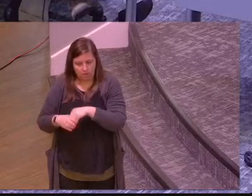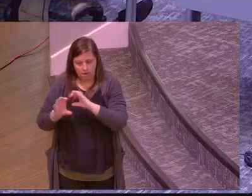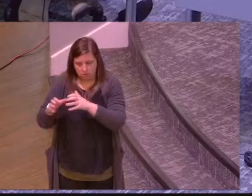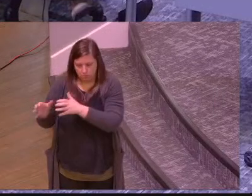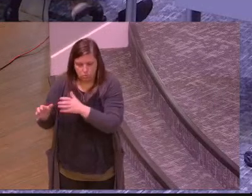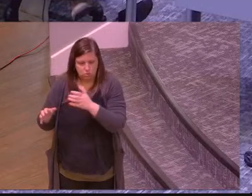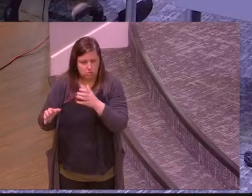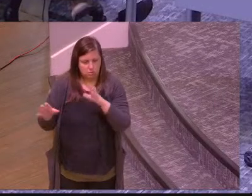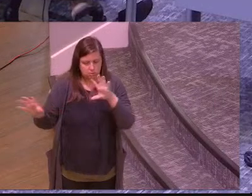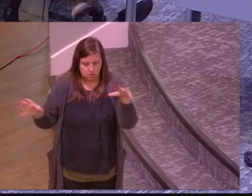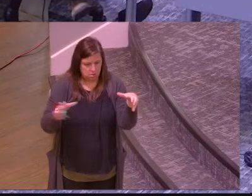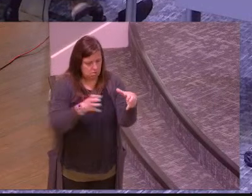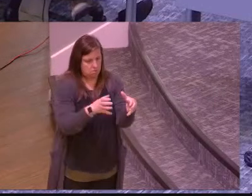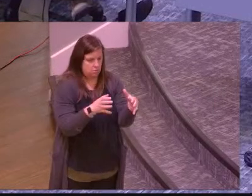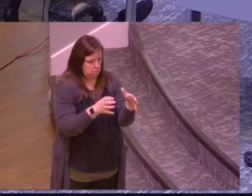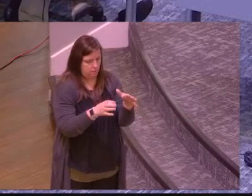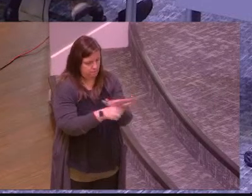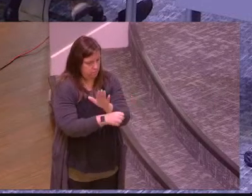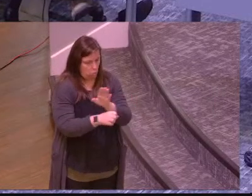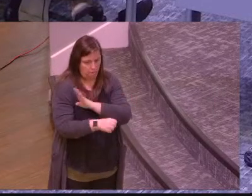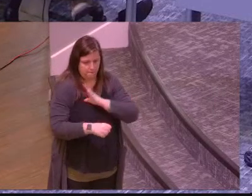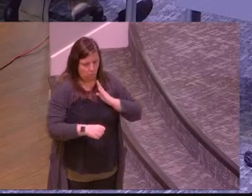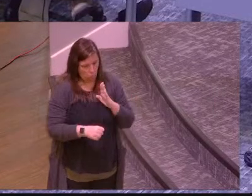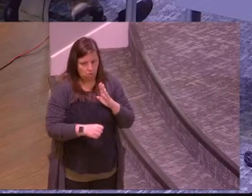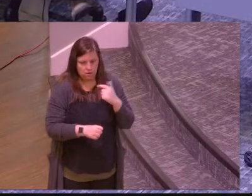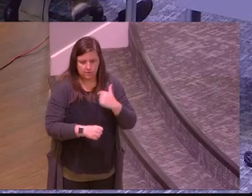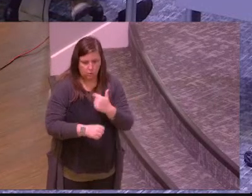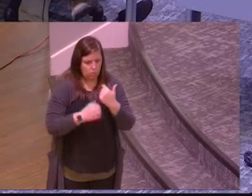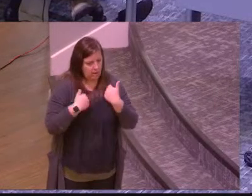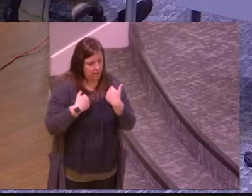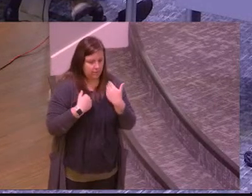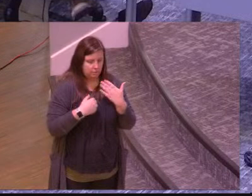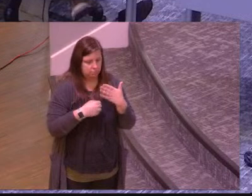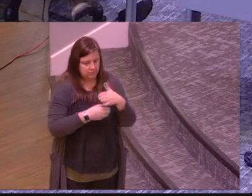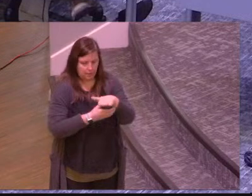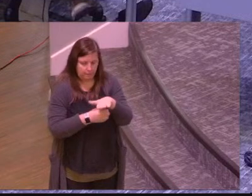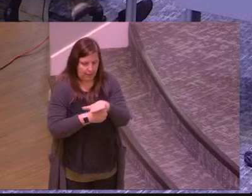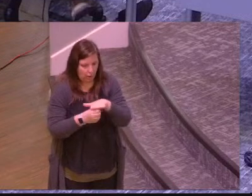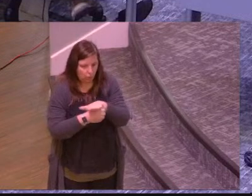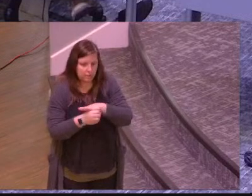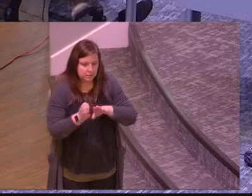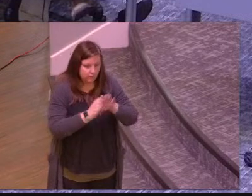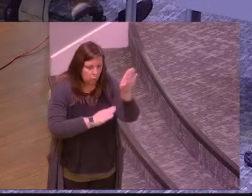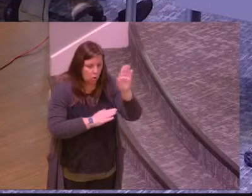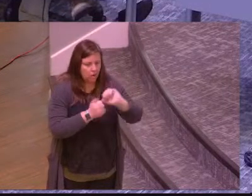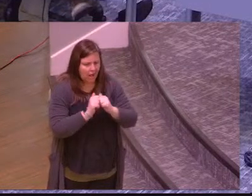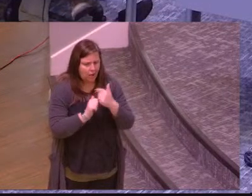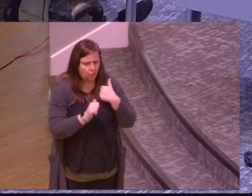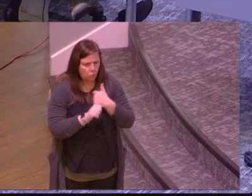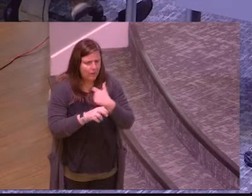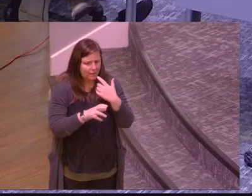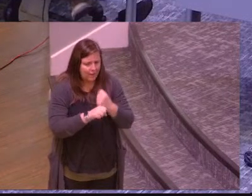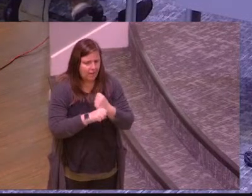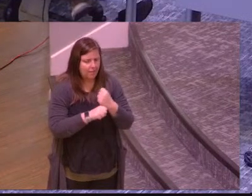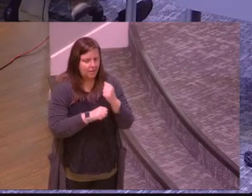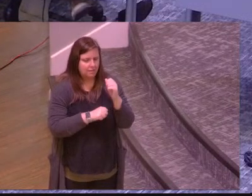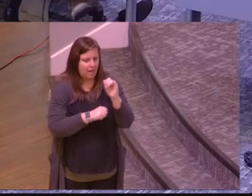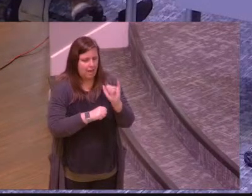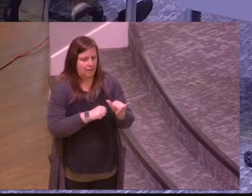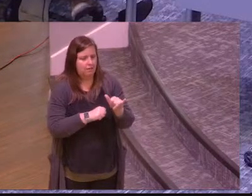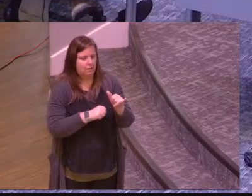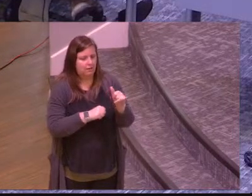growth, figuring out how do we now get the same information and do the same work as a team of